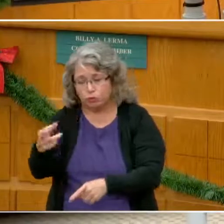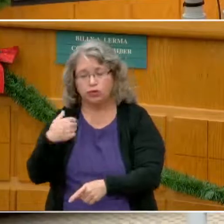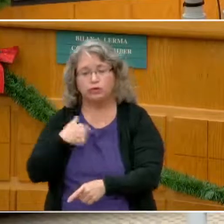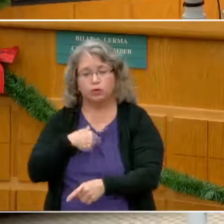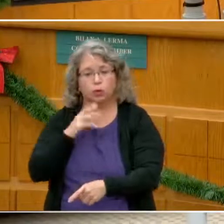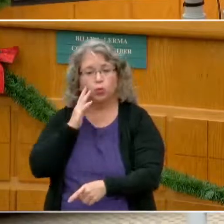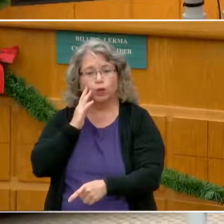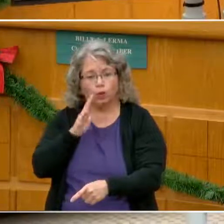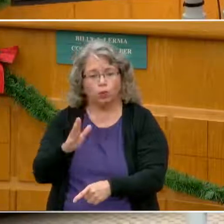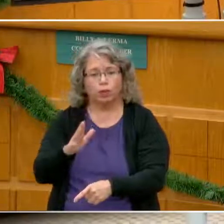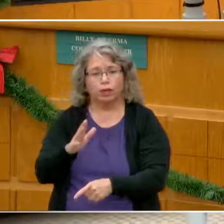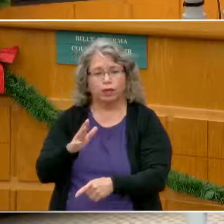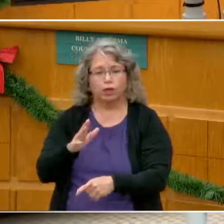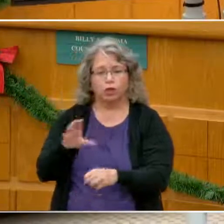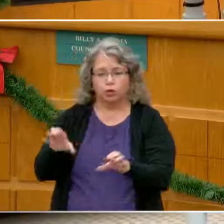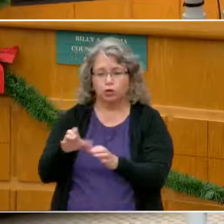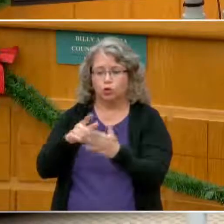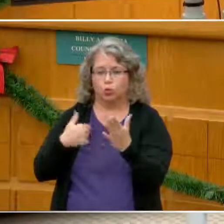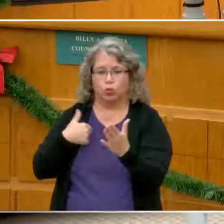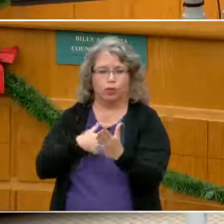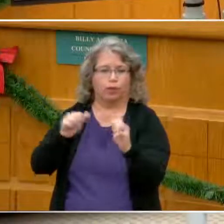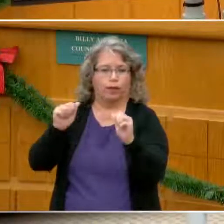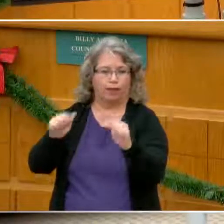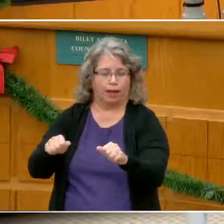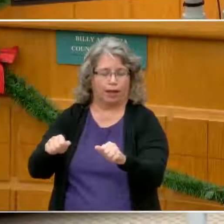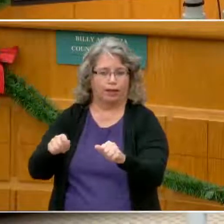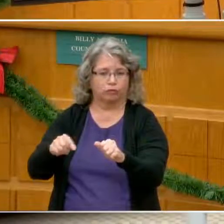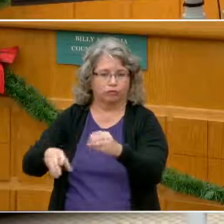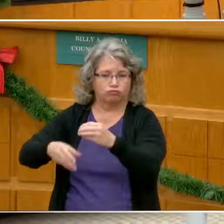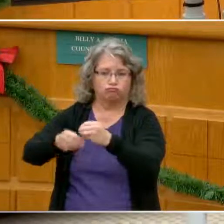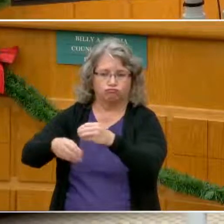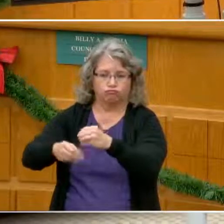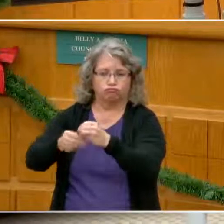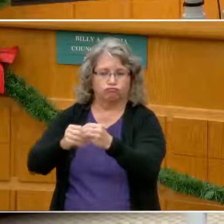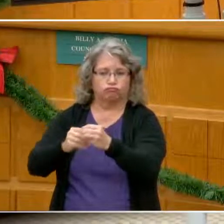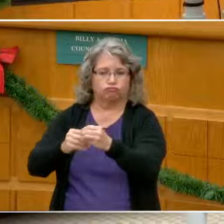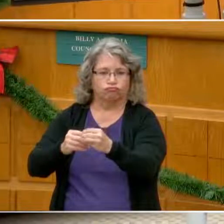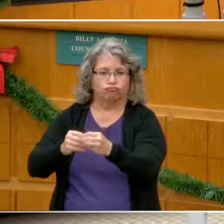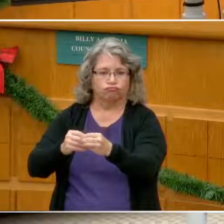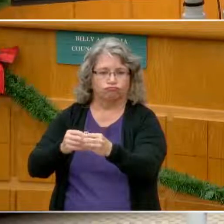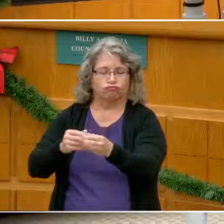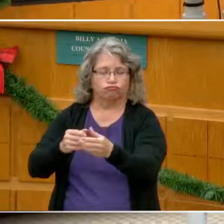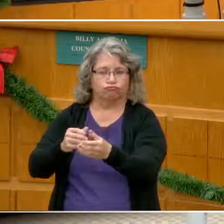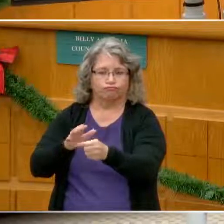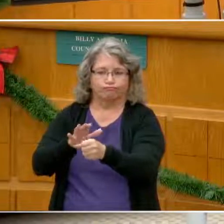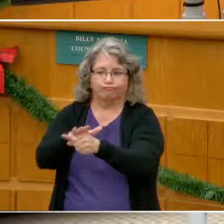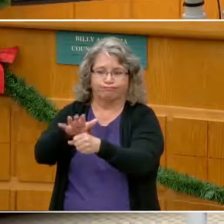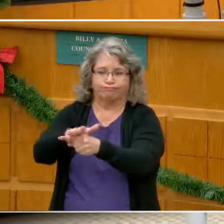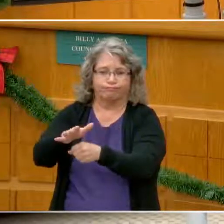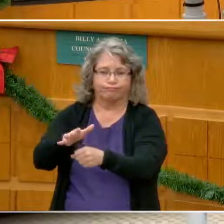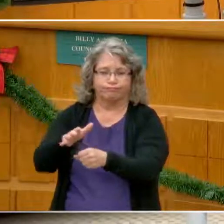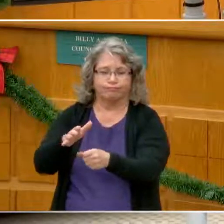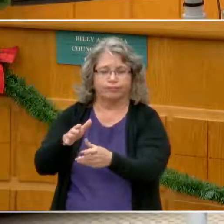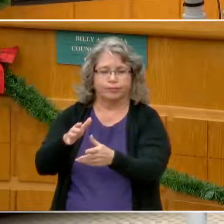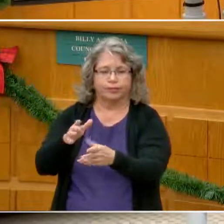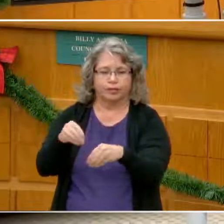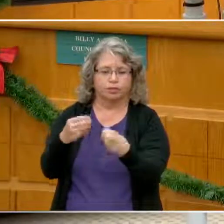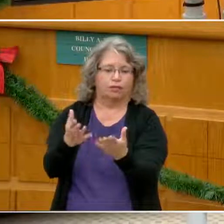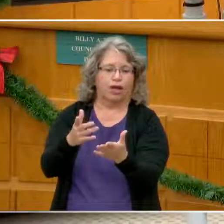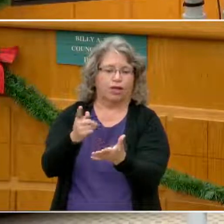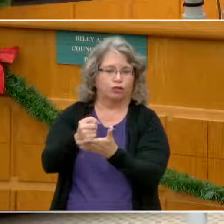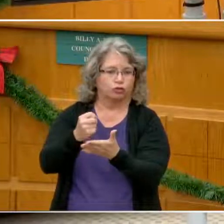our capability inside our health providing clinics to get the treatment that's